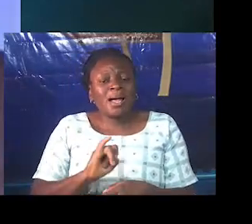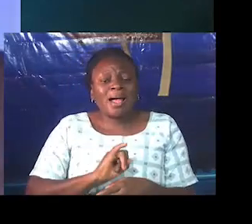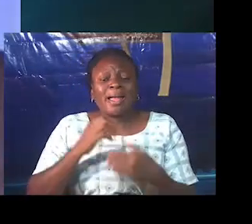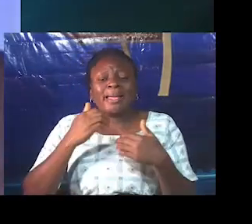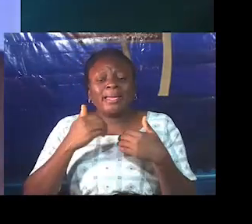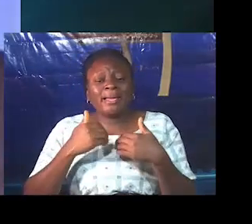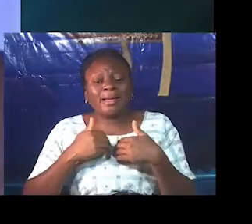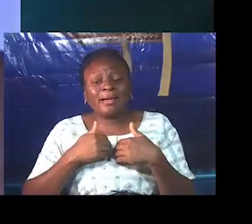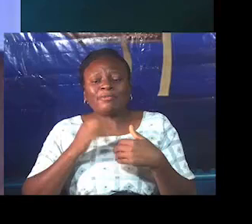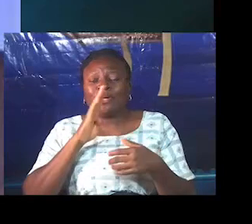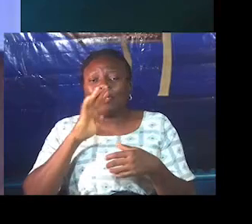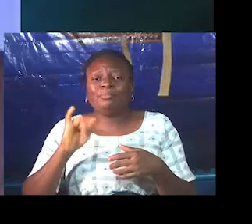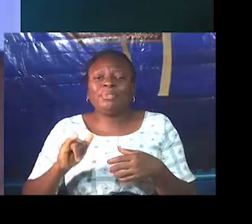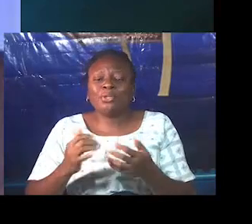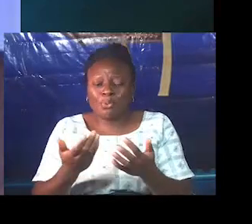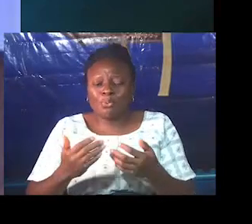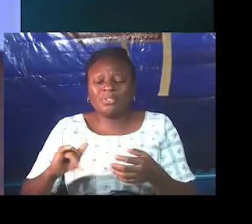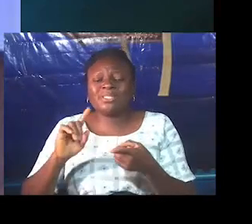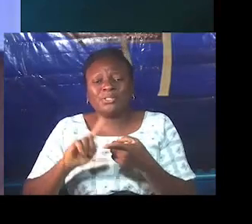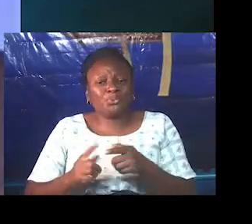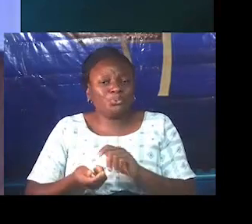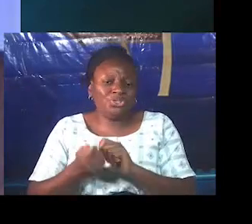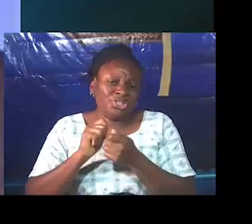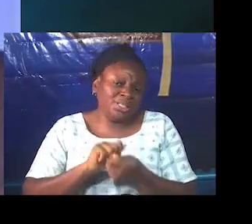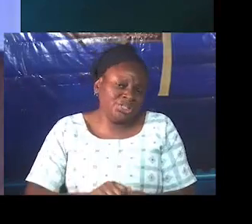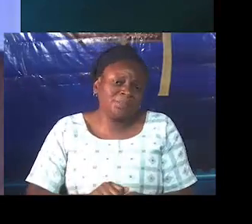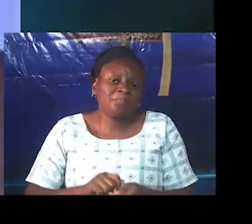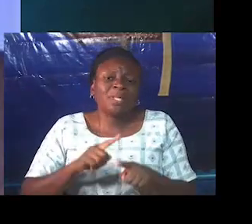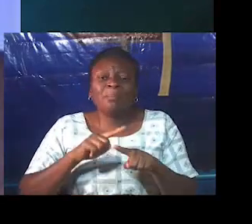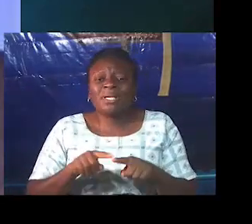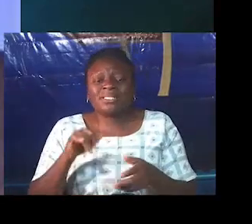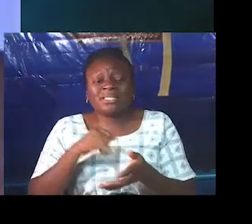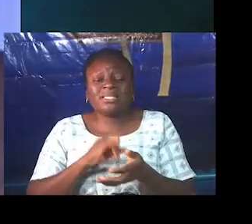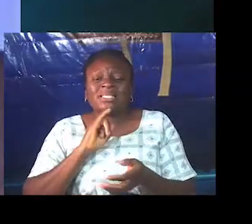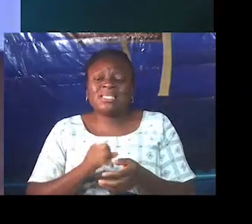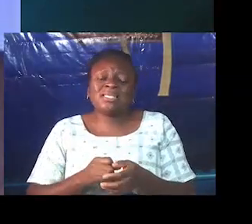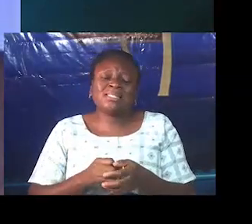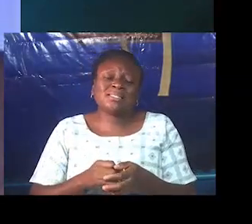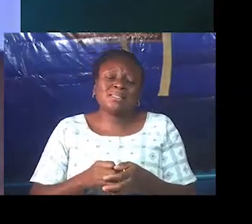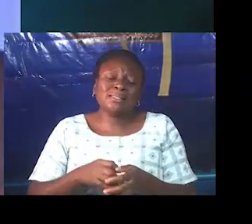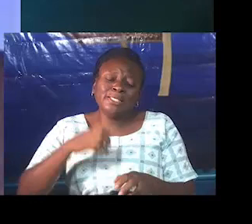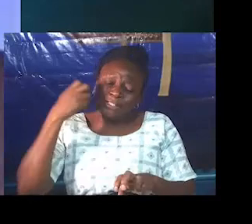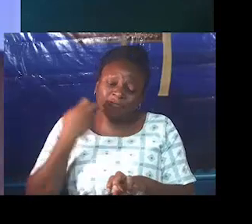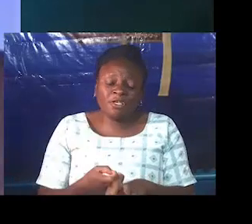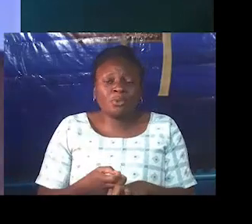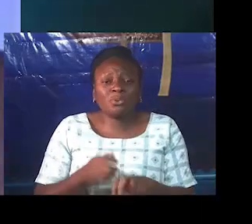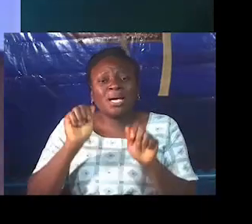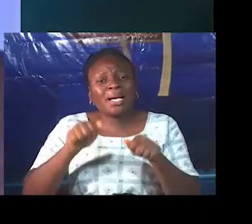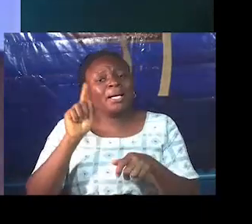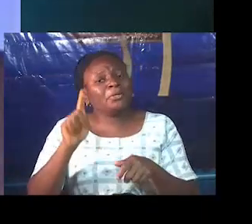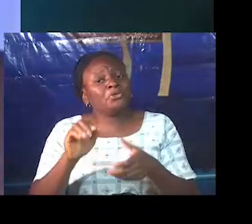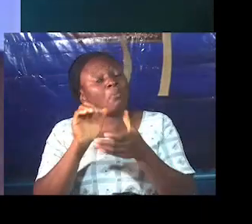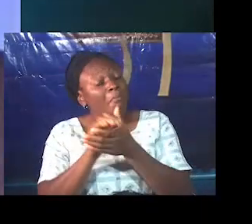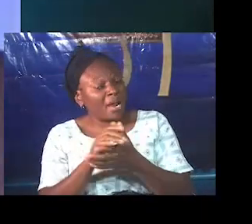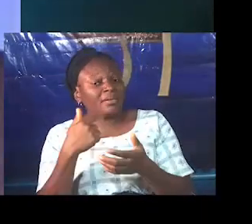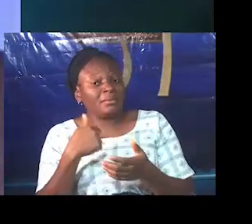such. Don't marry a man because he promised to be converted. If he will have been converted, he should